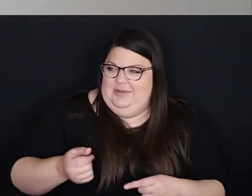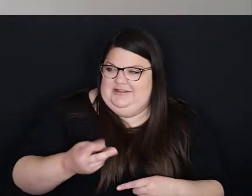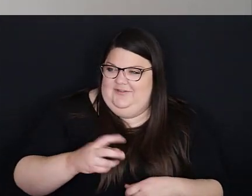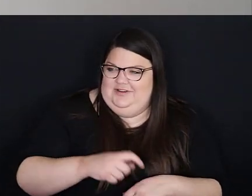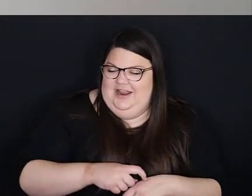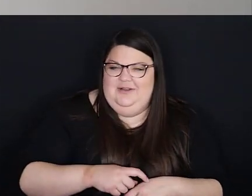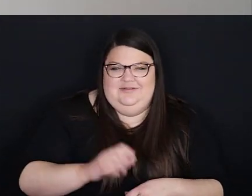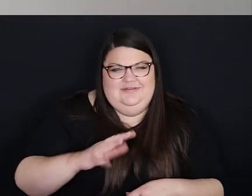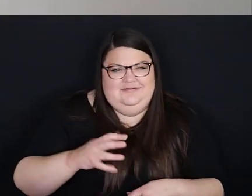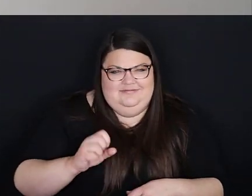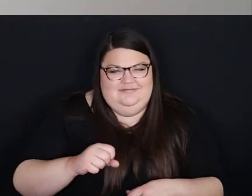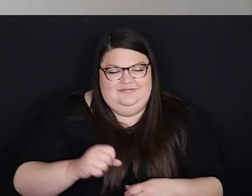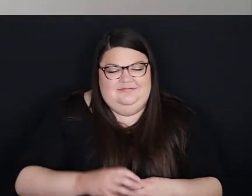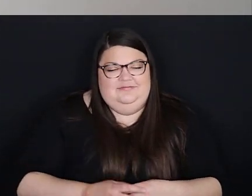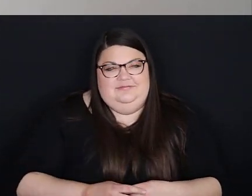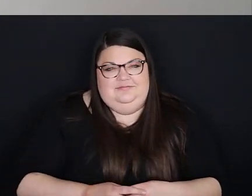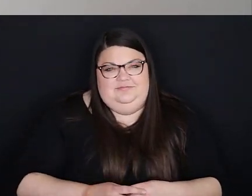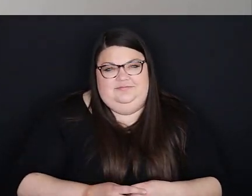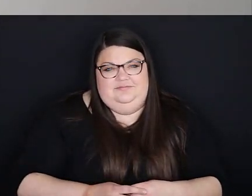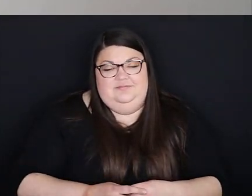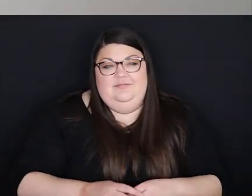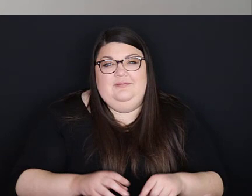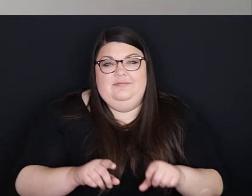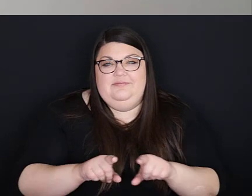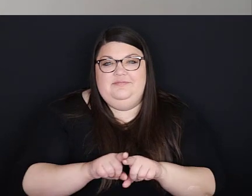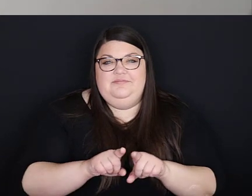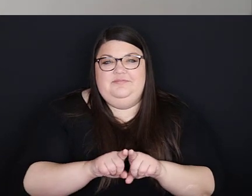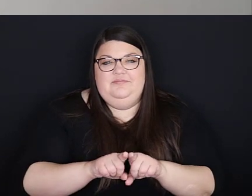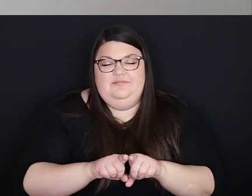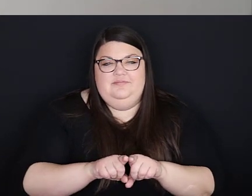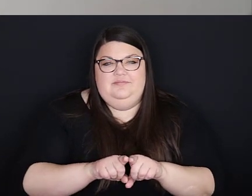times. No, well, kind of. And also,